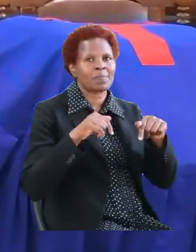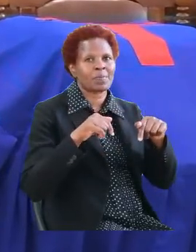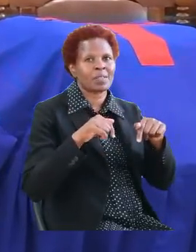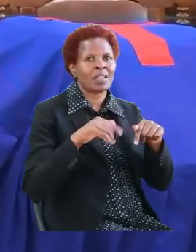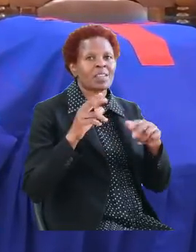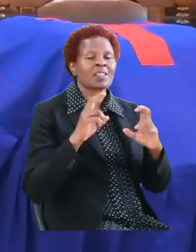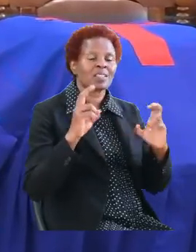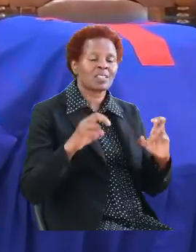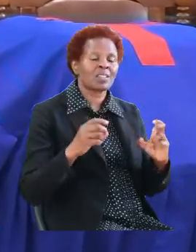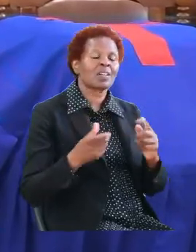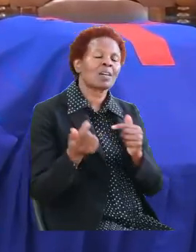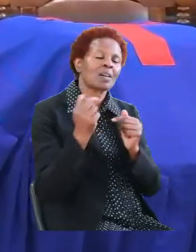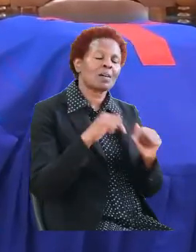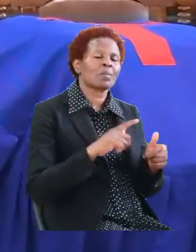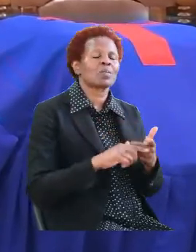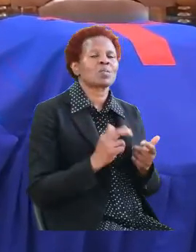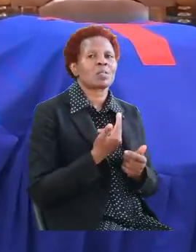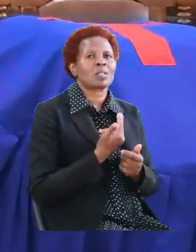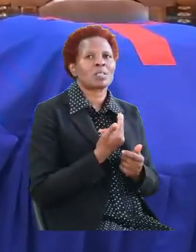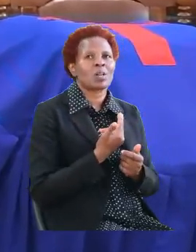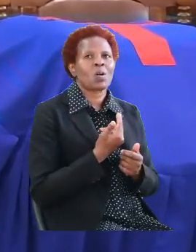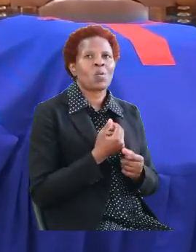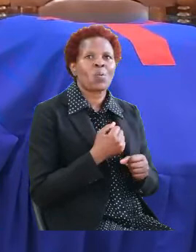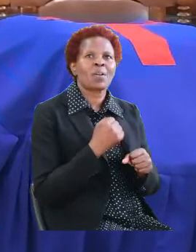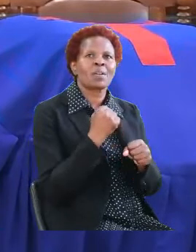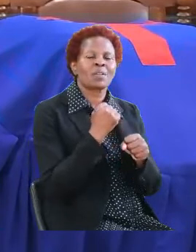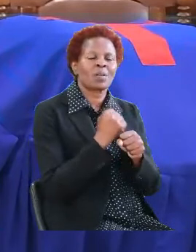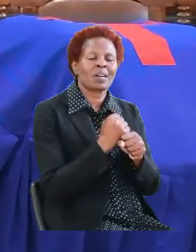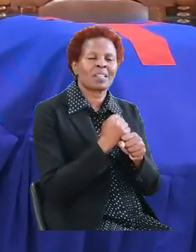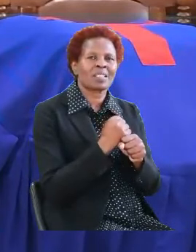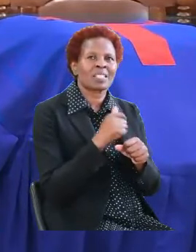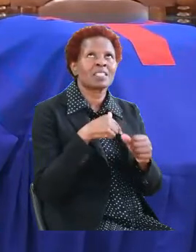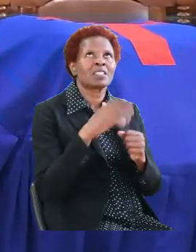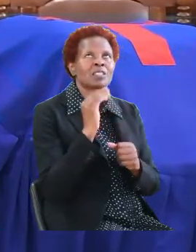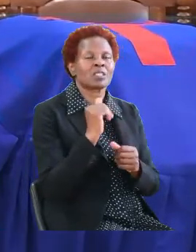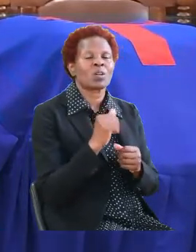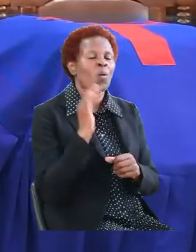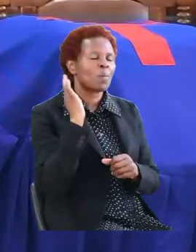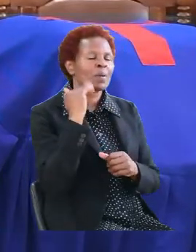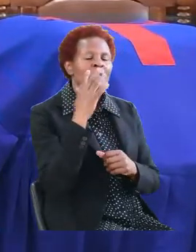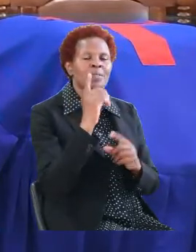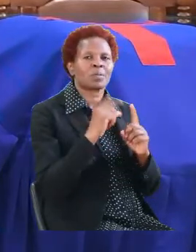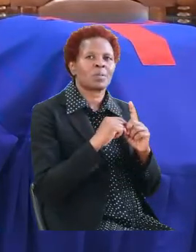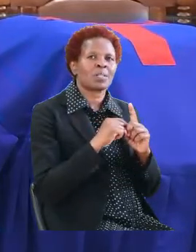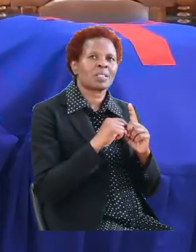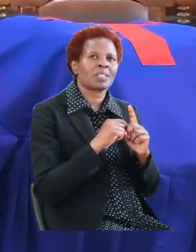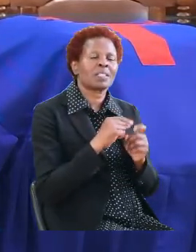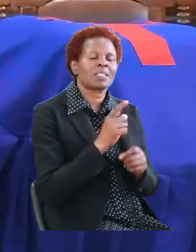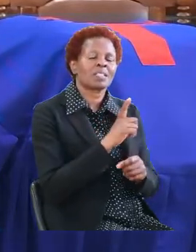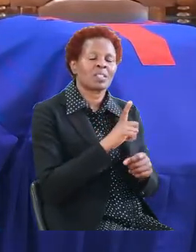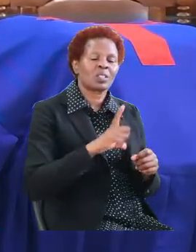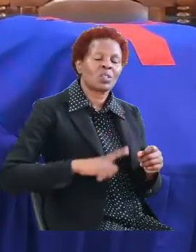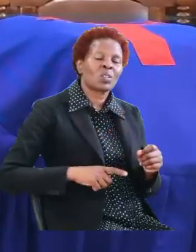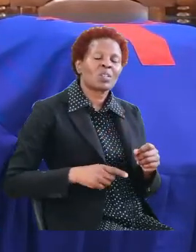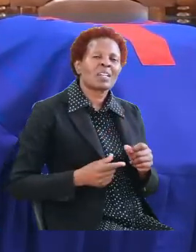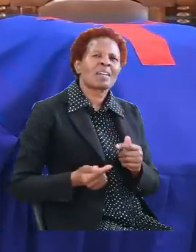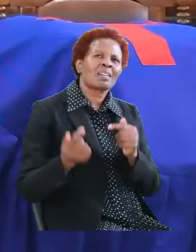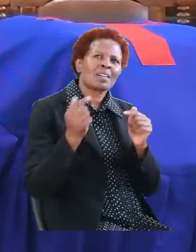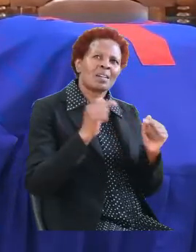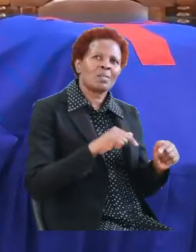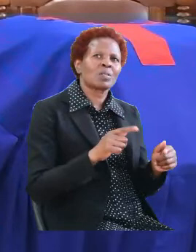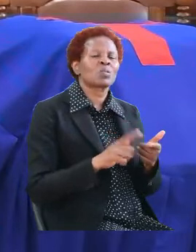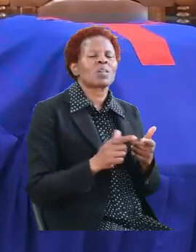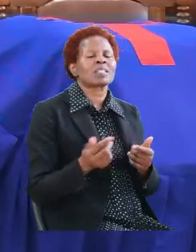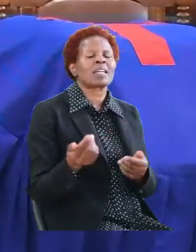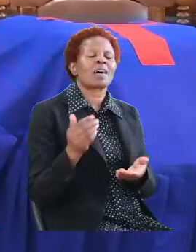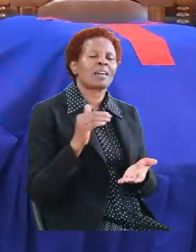theme is coming to us, we'll act in the obedience of the word of the Lord. and that the Lord shall visit us once